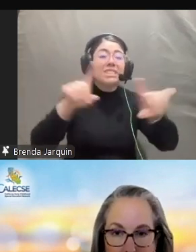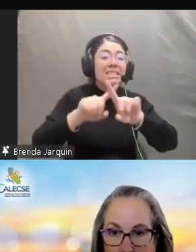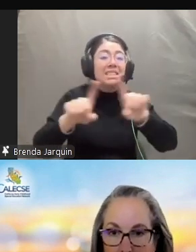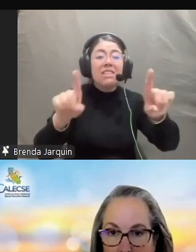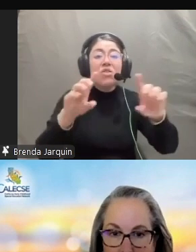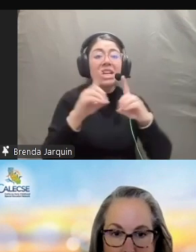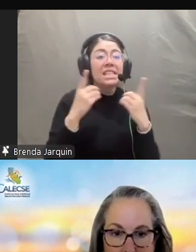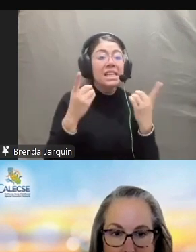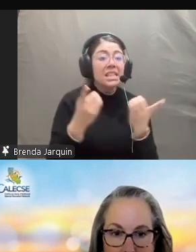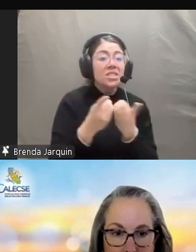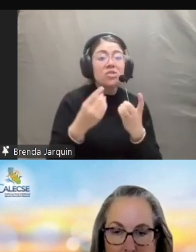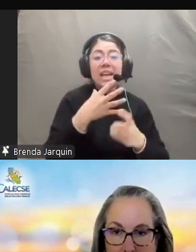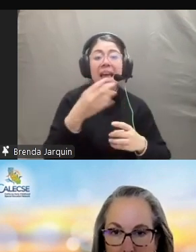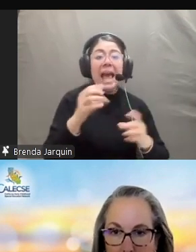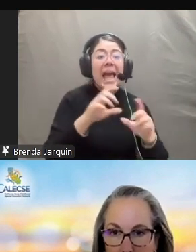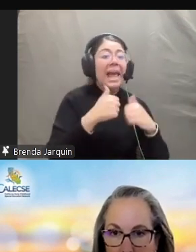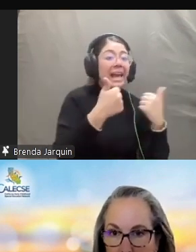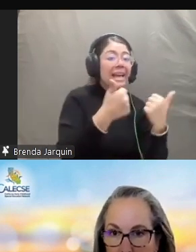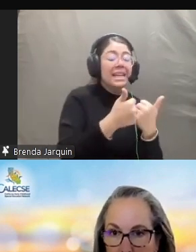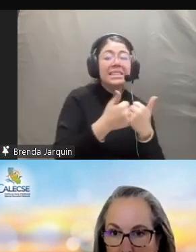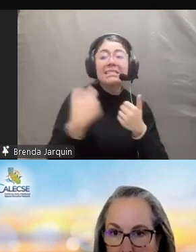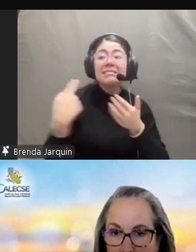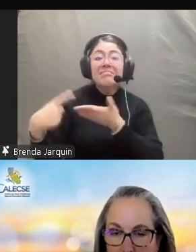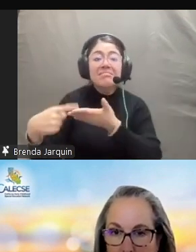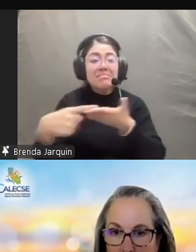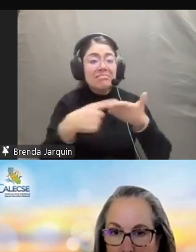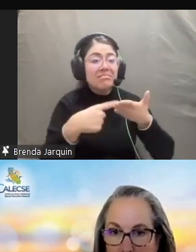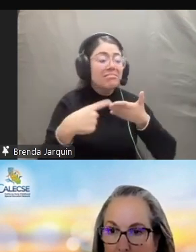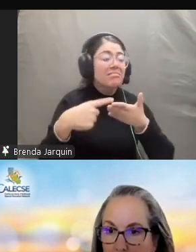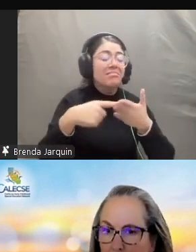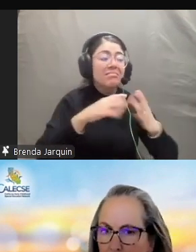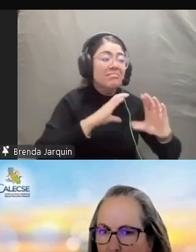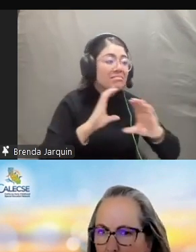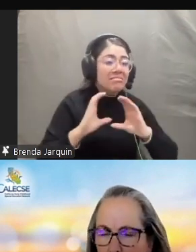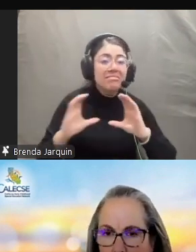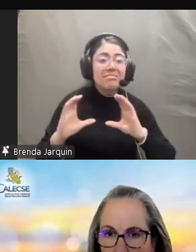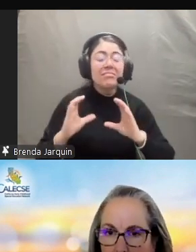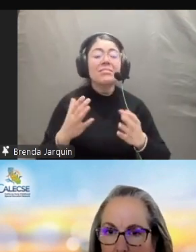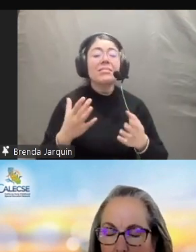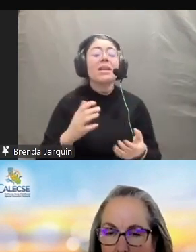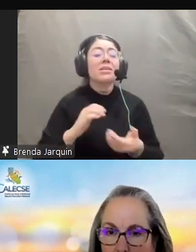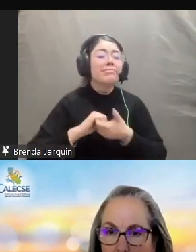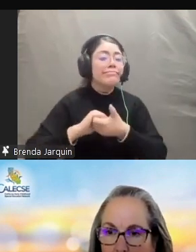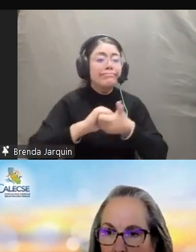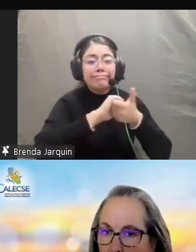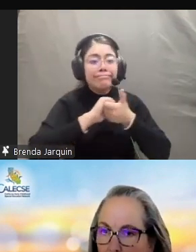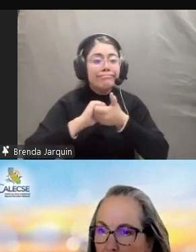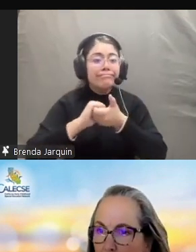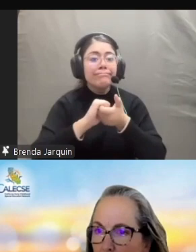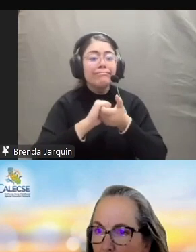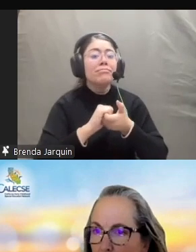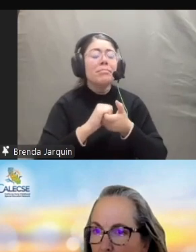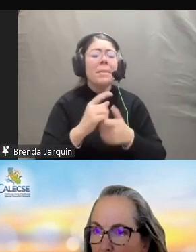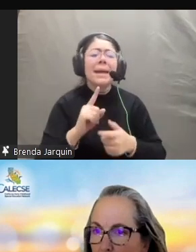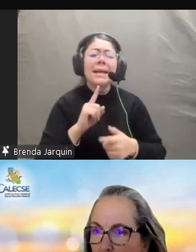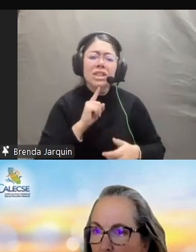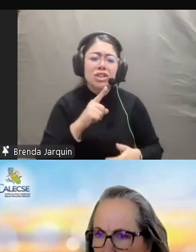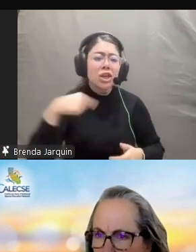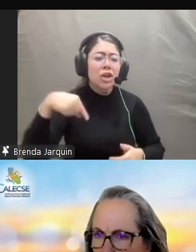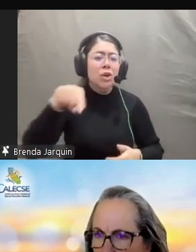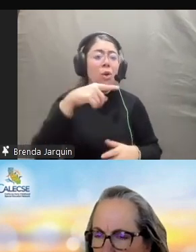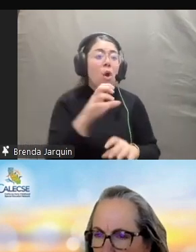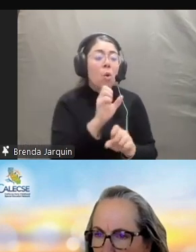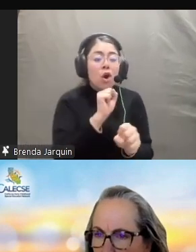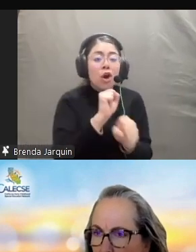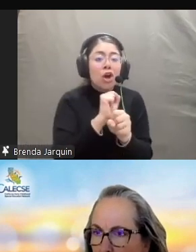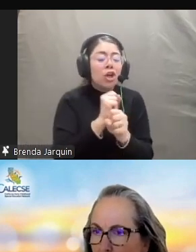to make sure that we were working towards the right thing. So here's a tool that you can use in your area to